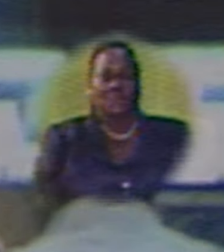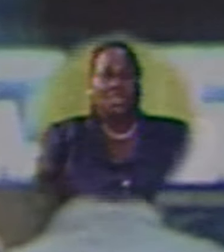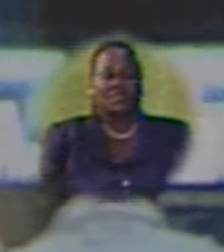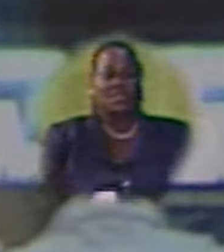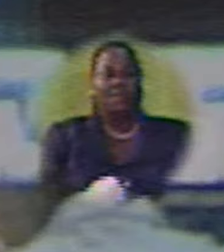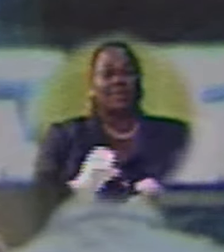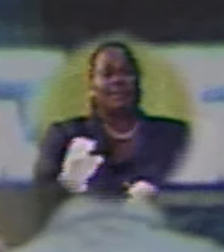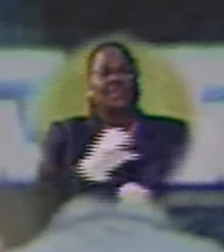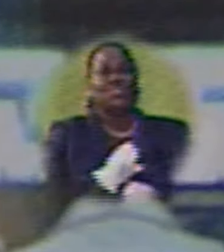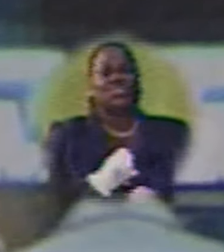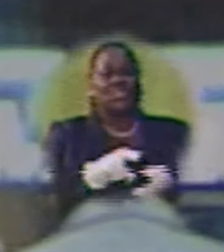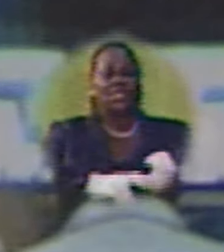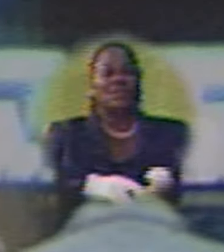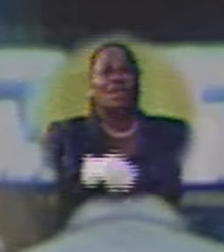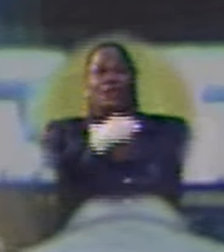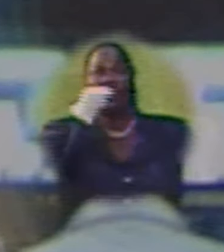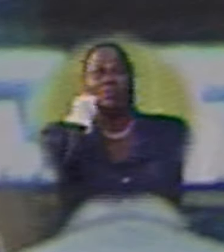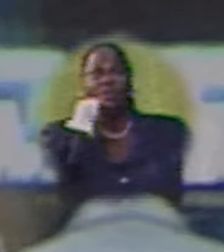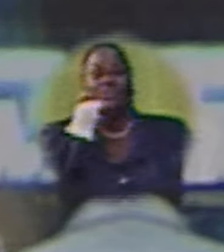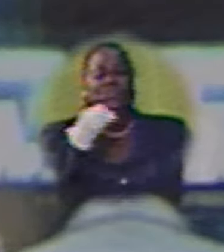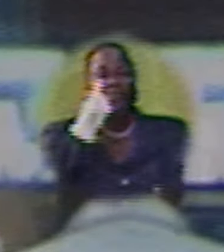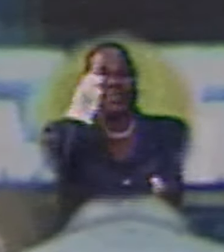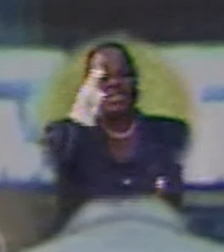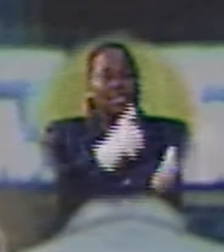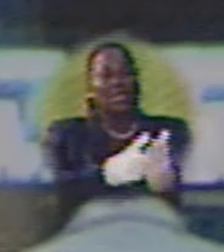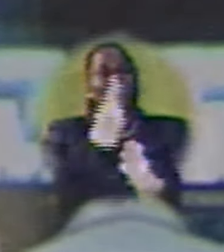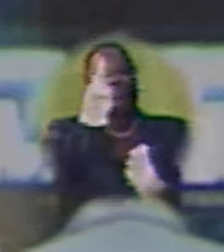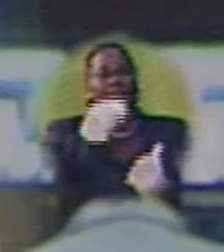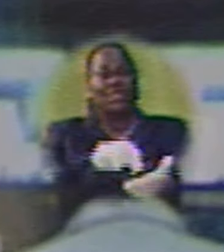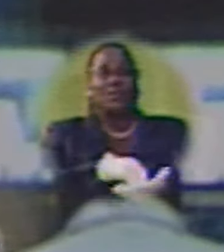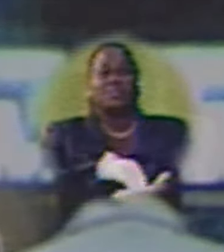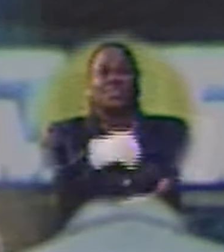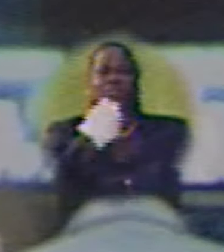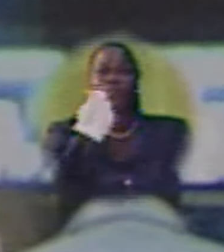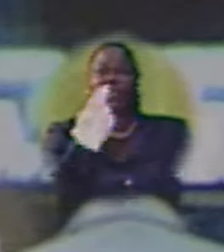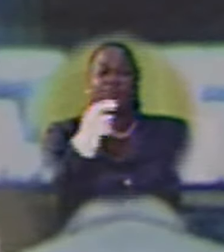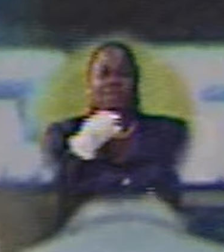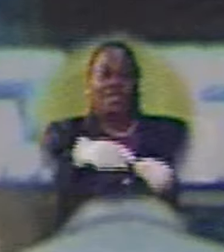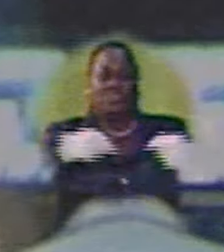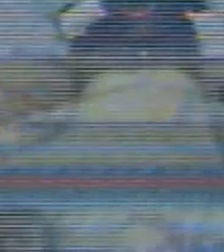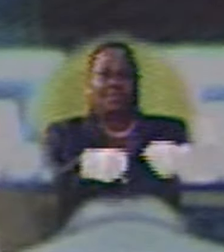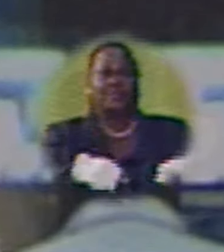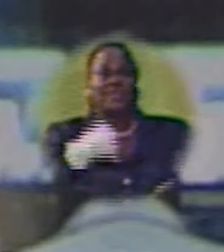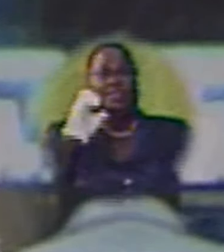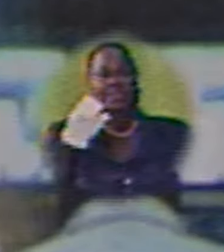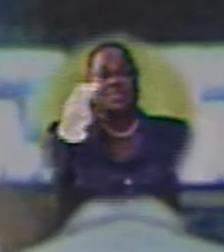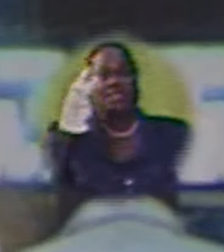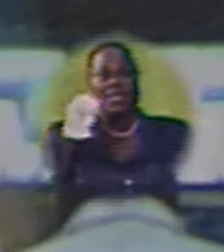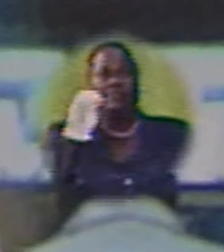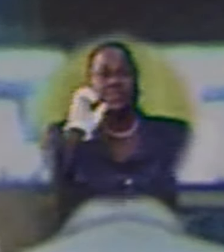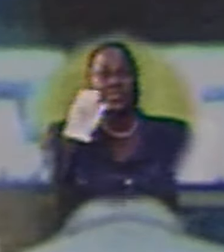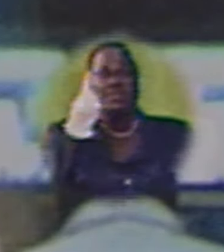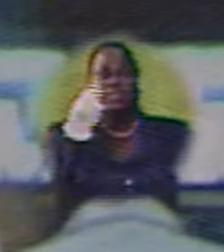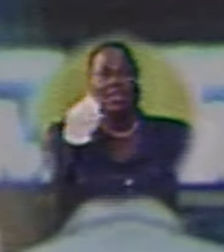Chair of Caribbean Agriculture Week 2012 and General Manager of the Central Marketing Corporation, CMC,